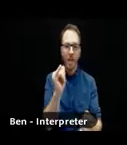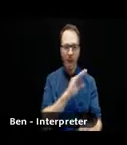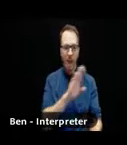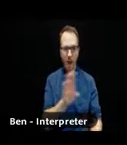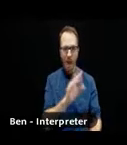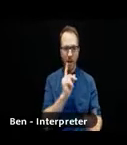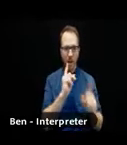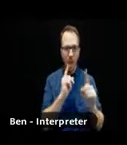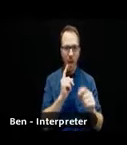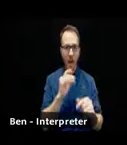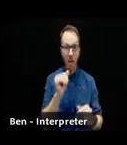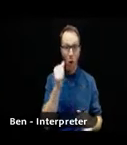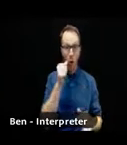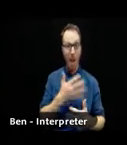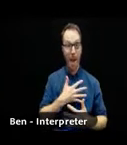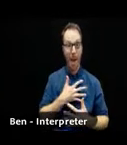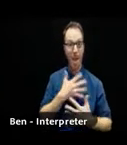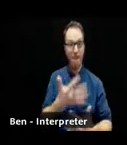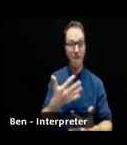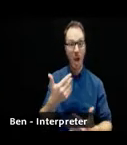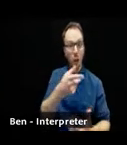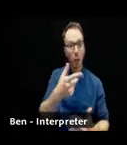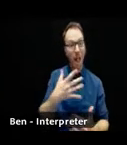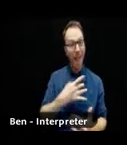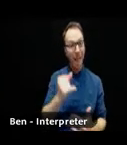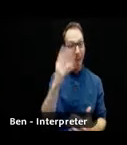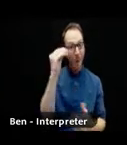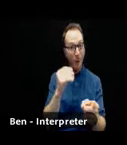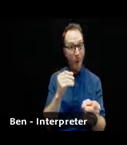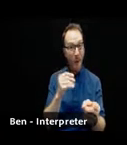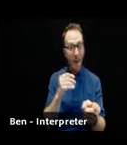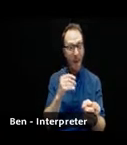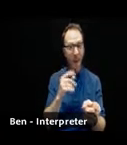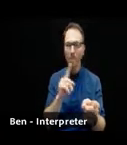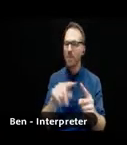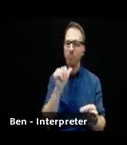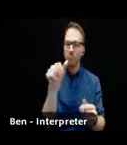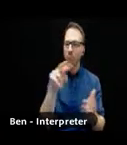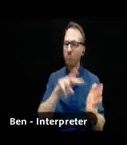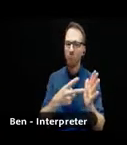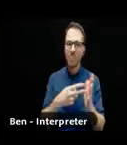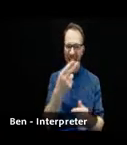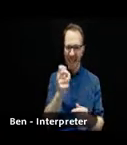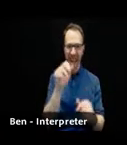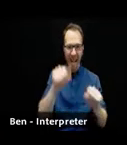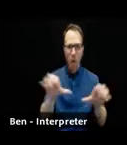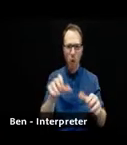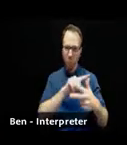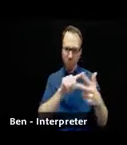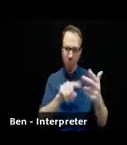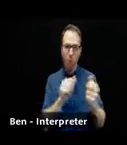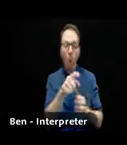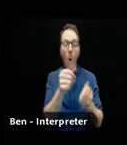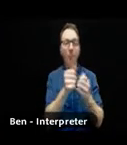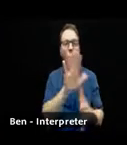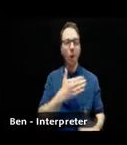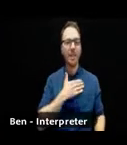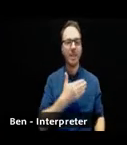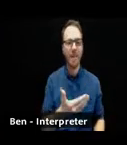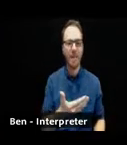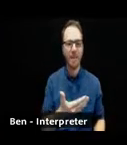she admitted that she had had a crush on this boy, but that didn't mean that he got to do these things to her without her consent.